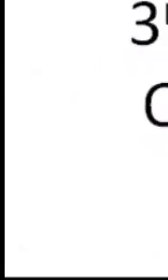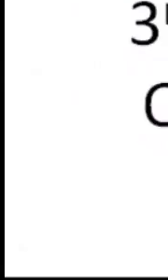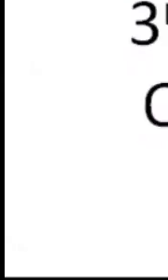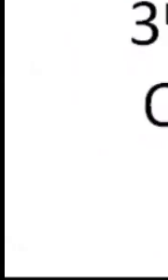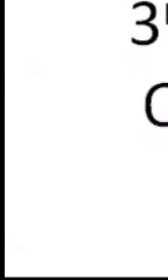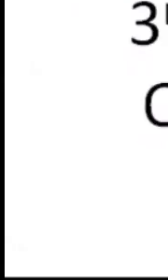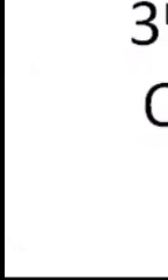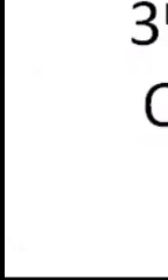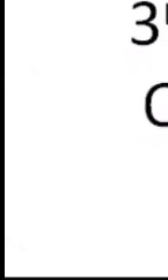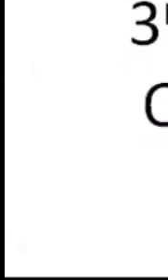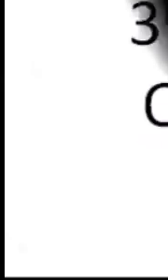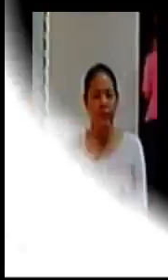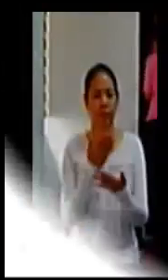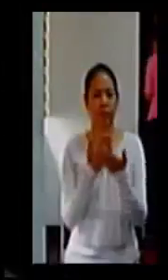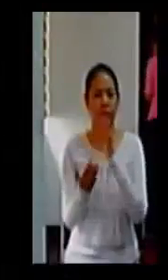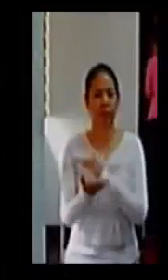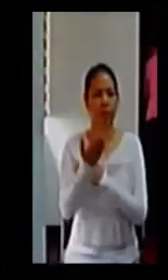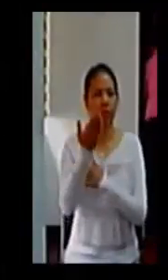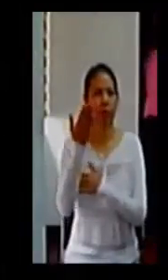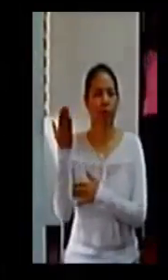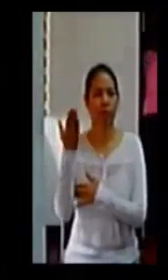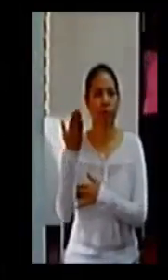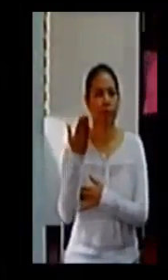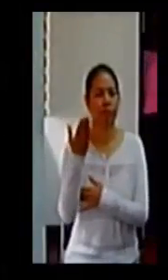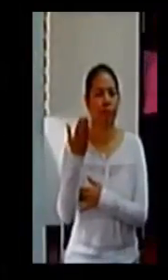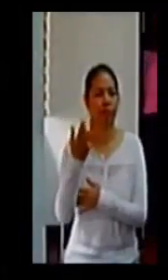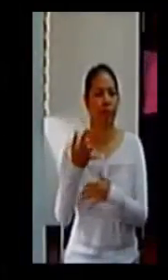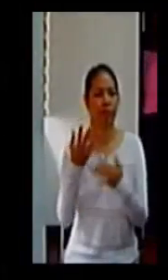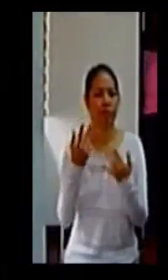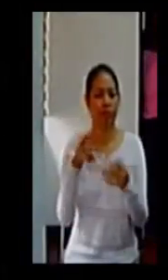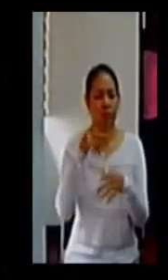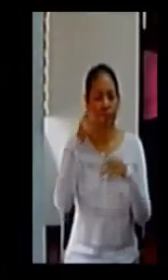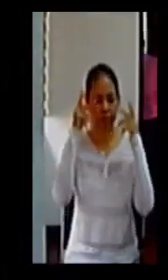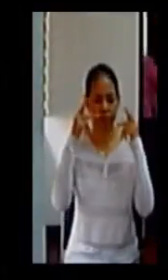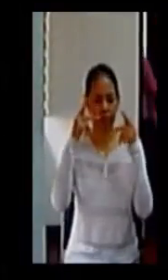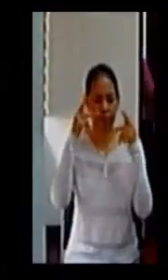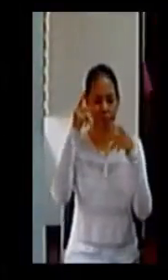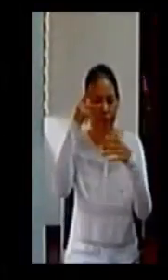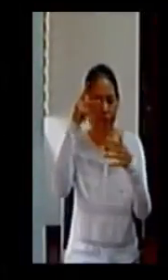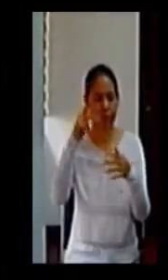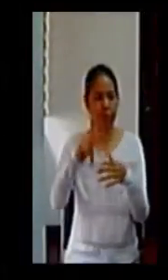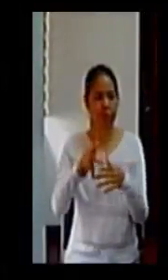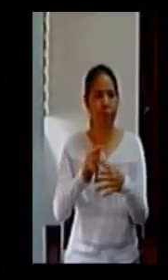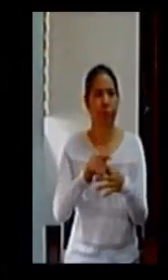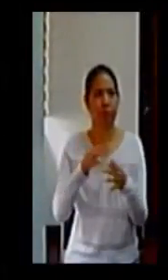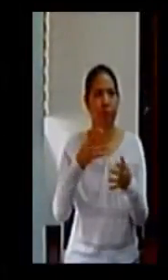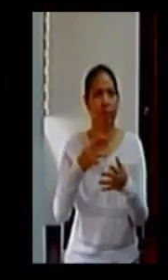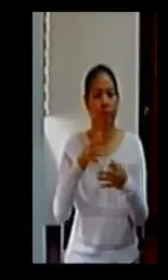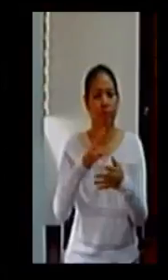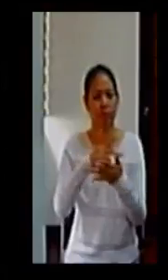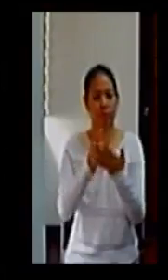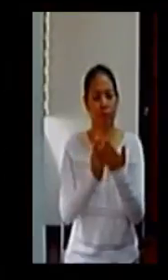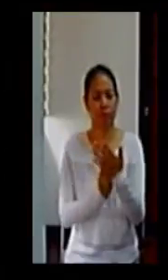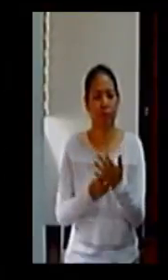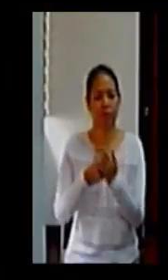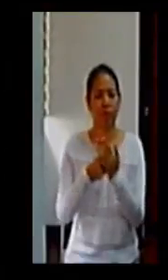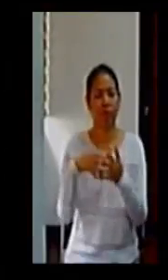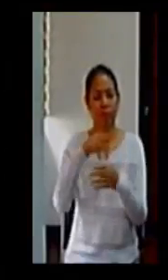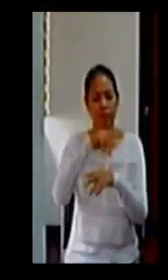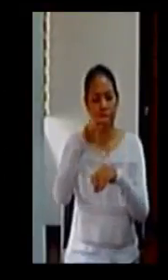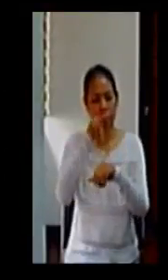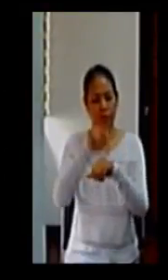Good morning, everyone. This third round of public hearings is being held as part of the national inquiry being conducted by the